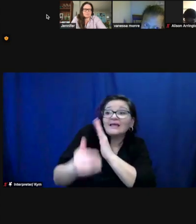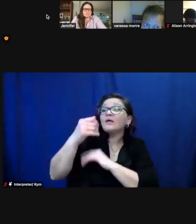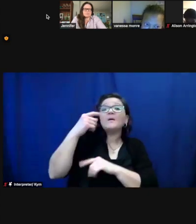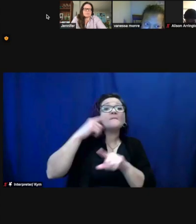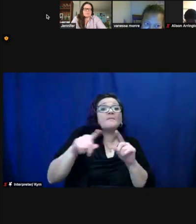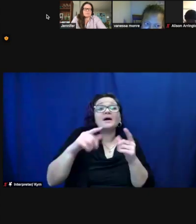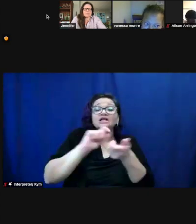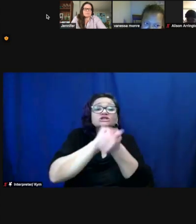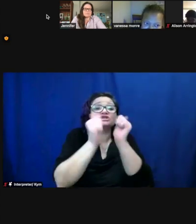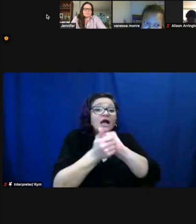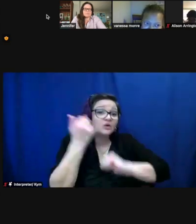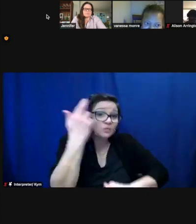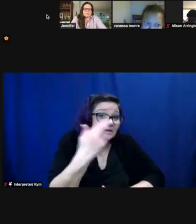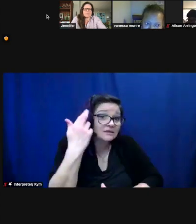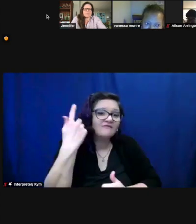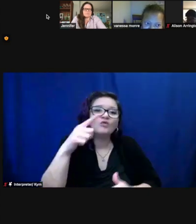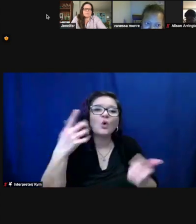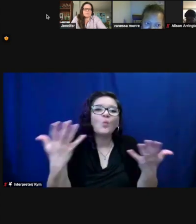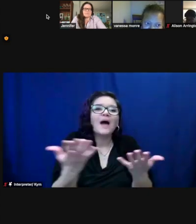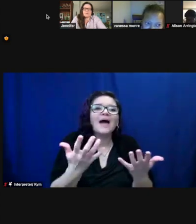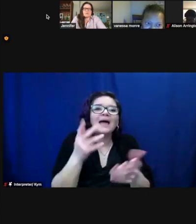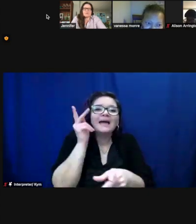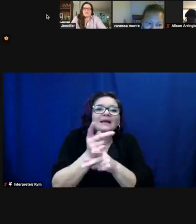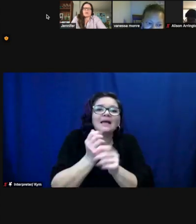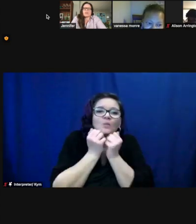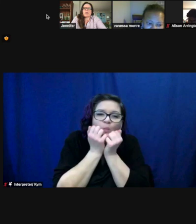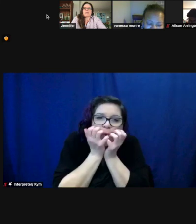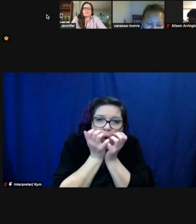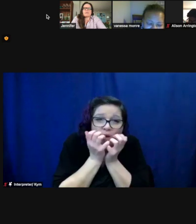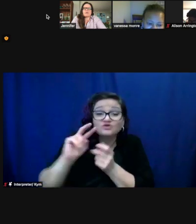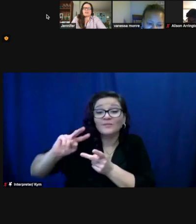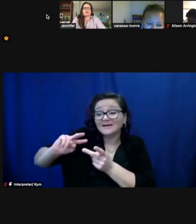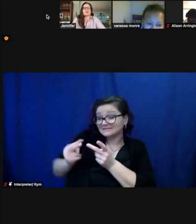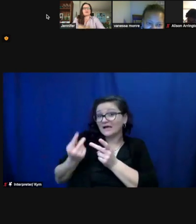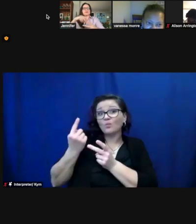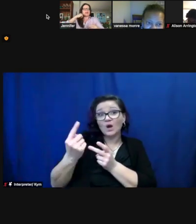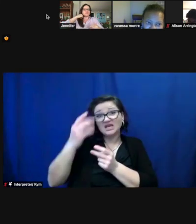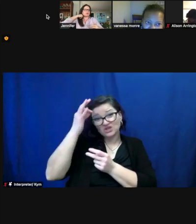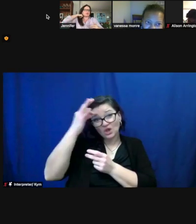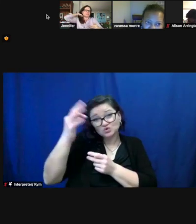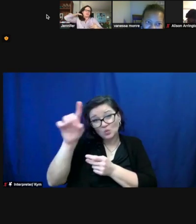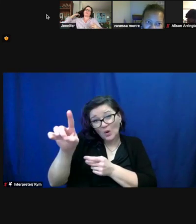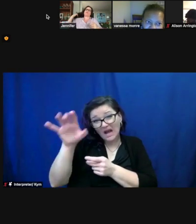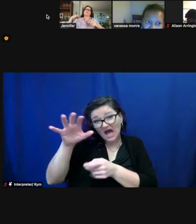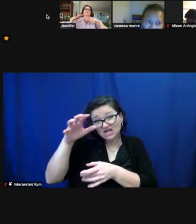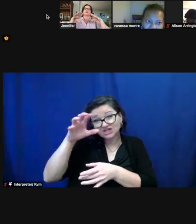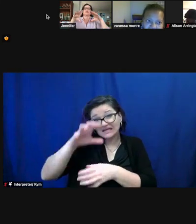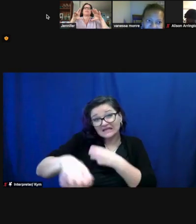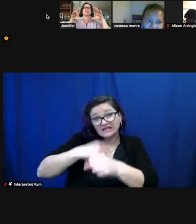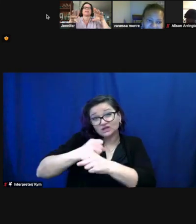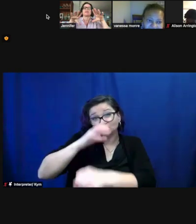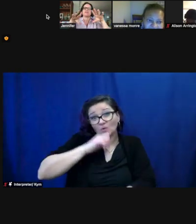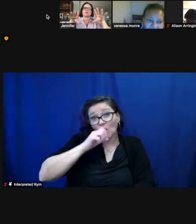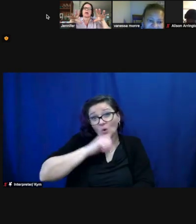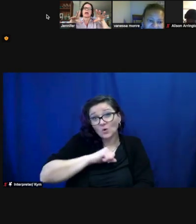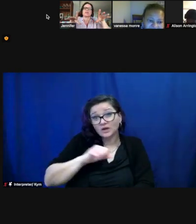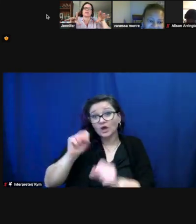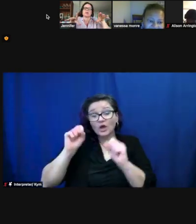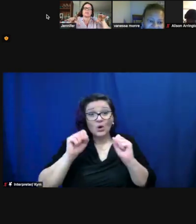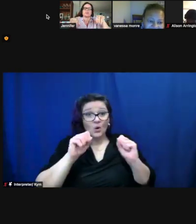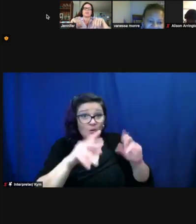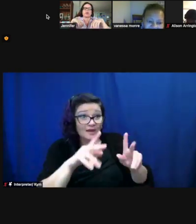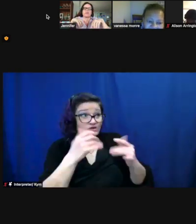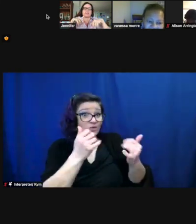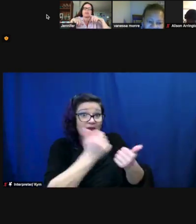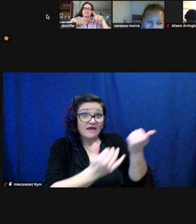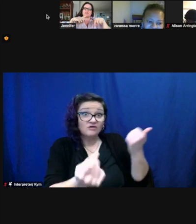I said, this one's almost 100 years old. Thank you. Well, so, and when you talk about the quilts, right, everyone received their quilt squares and there were different patterns, right,